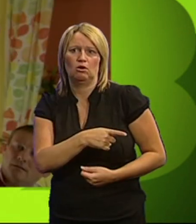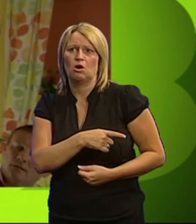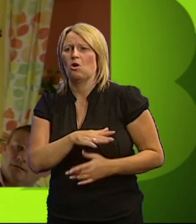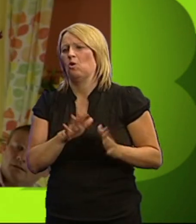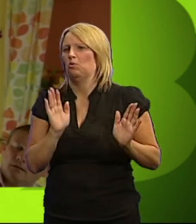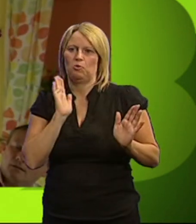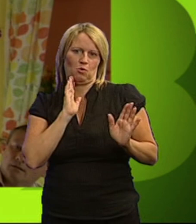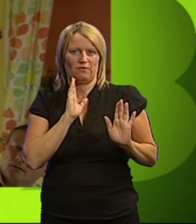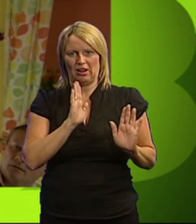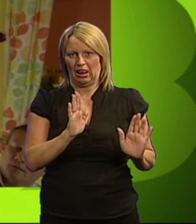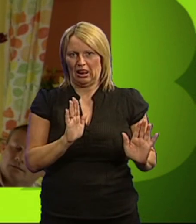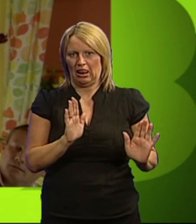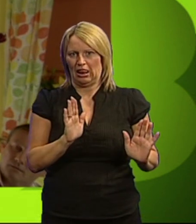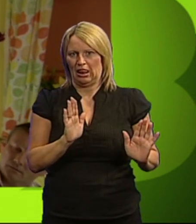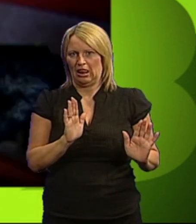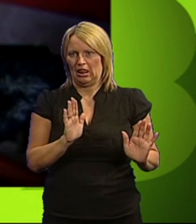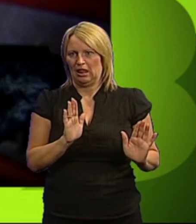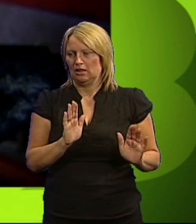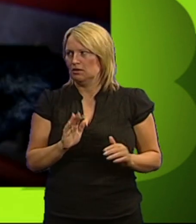Oh, wonderful.